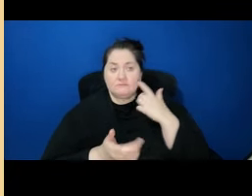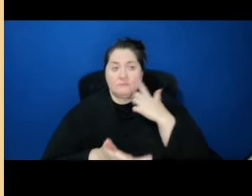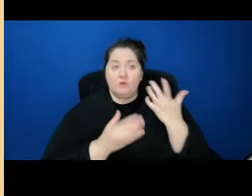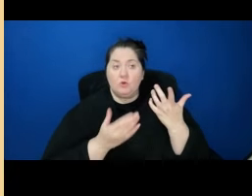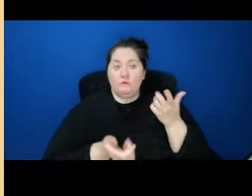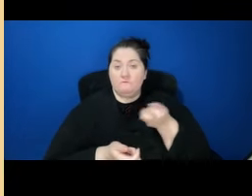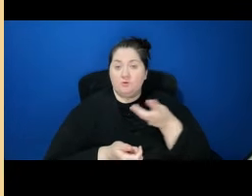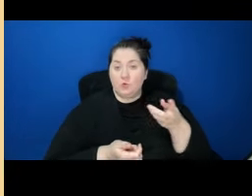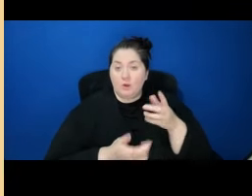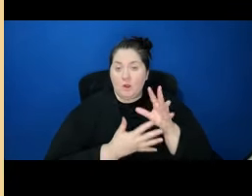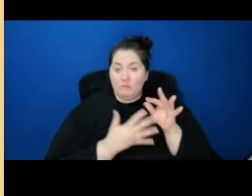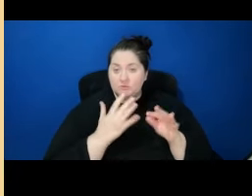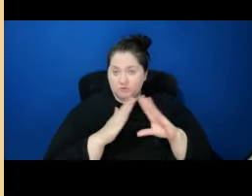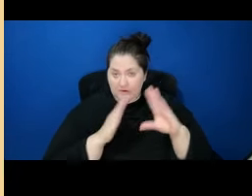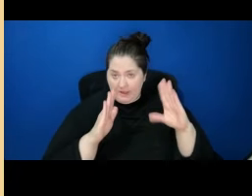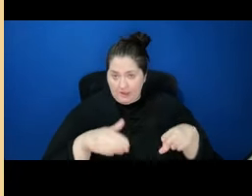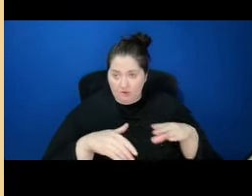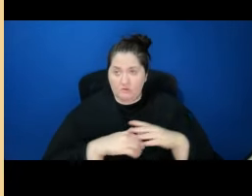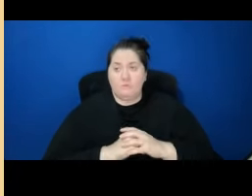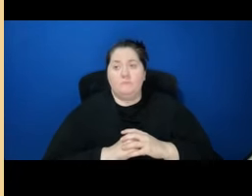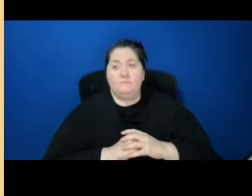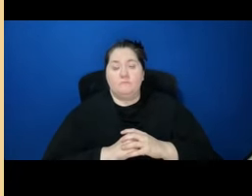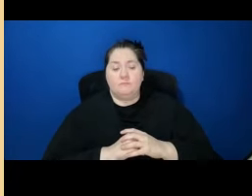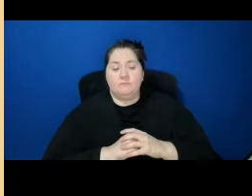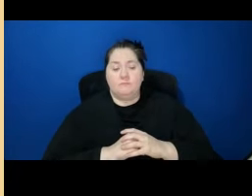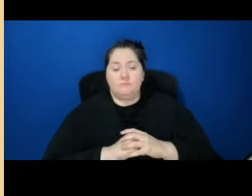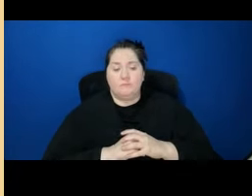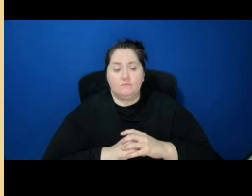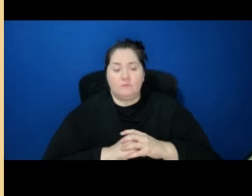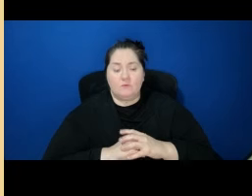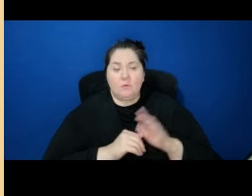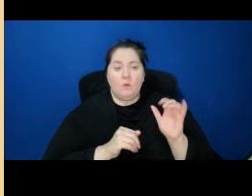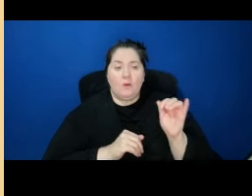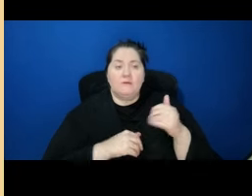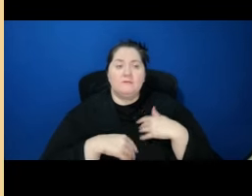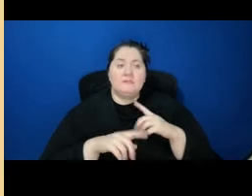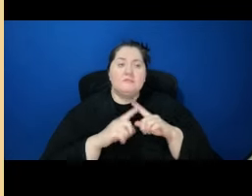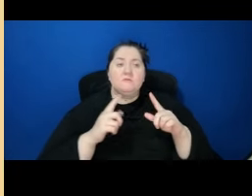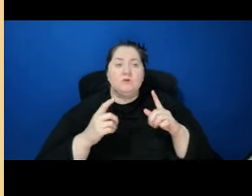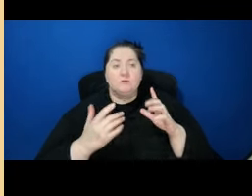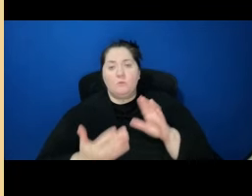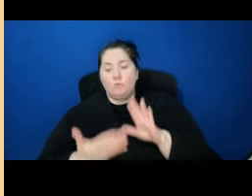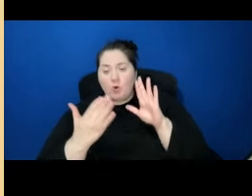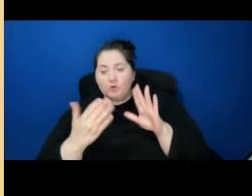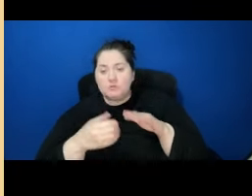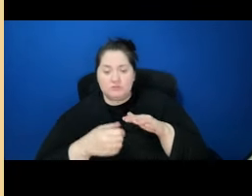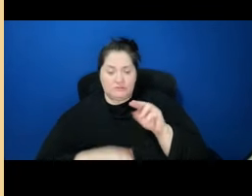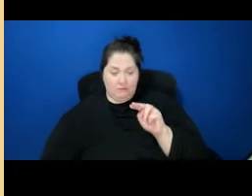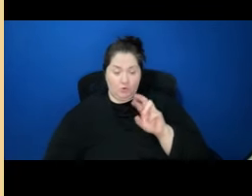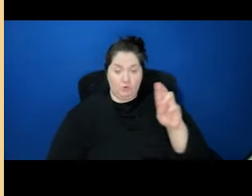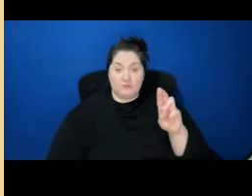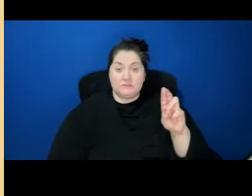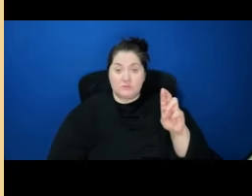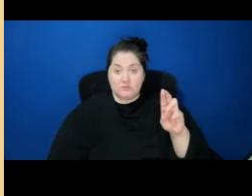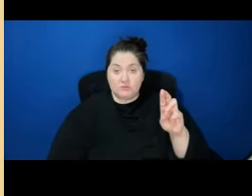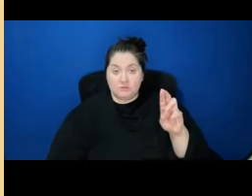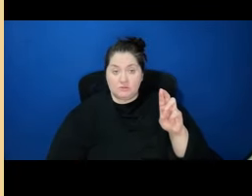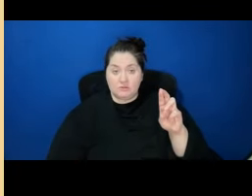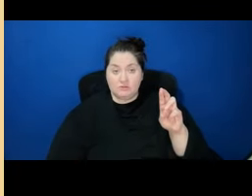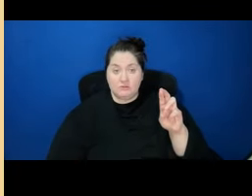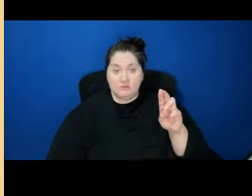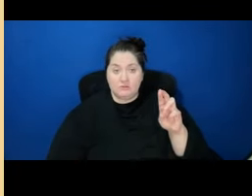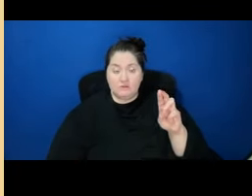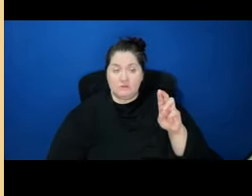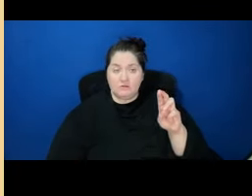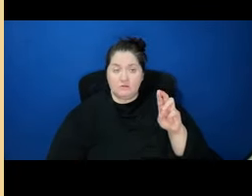options for housing. We also have a different approach to neighborhood residential that we're proposing. In those areas, that